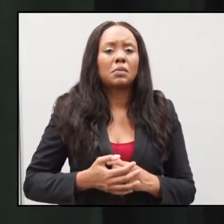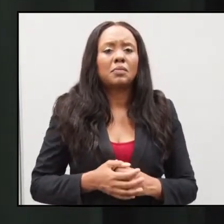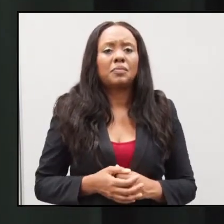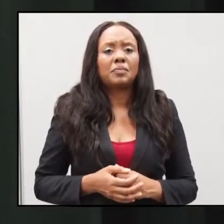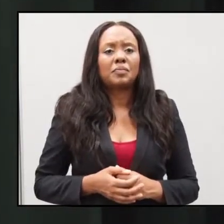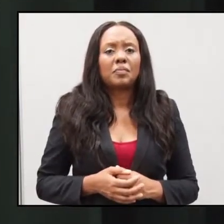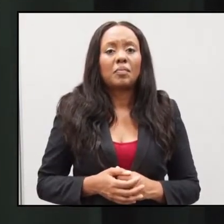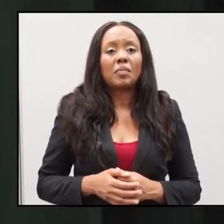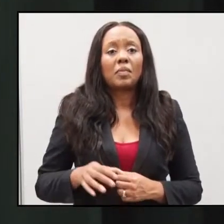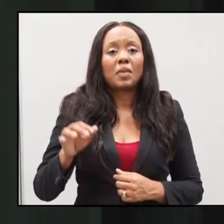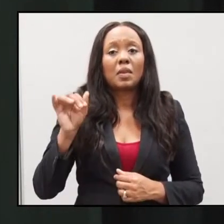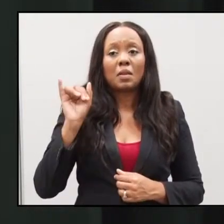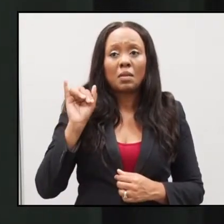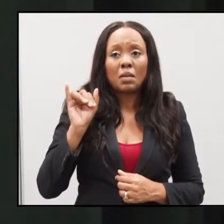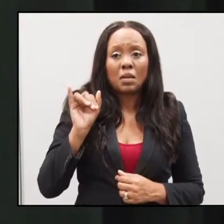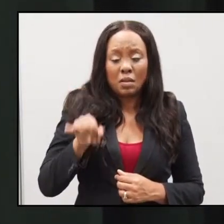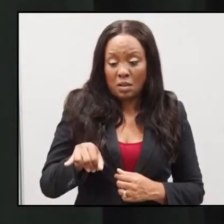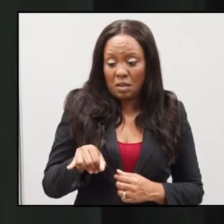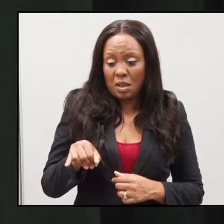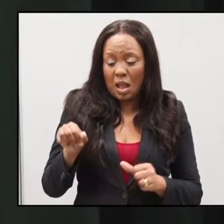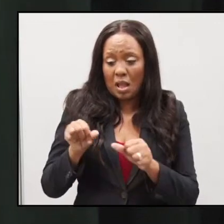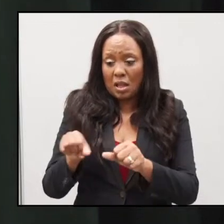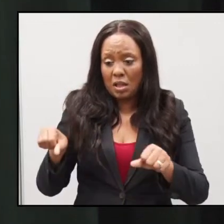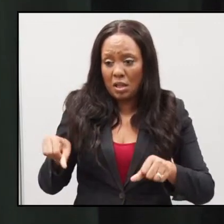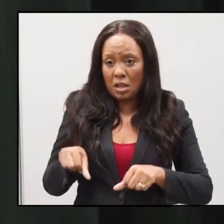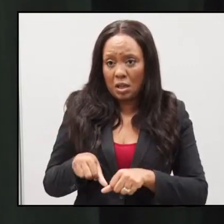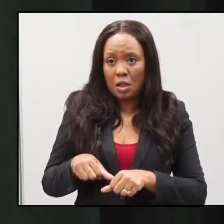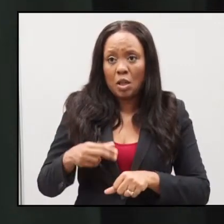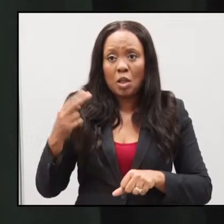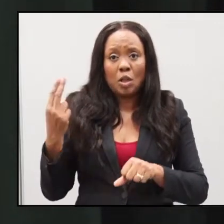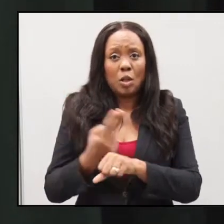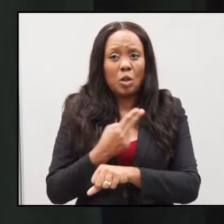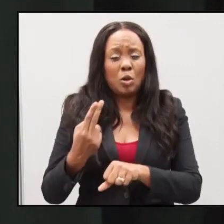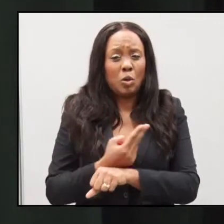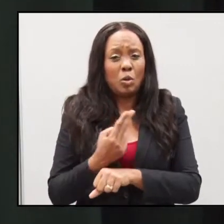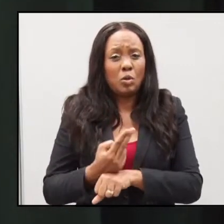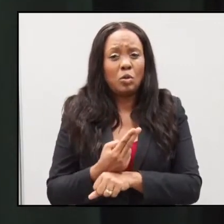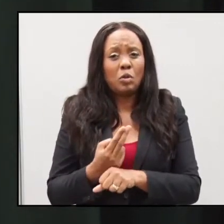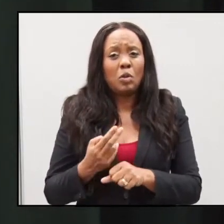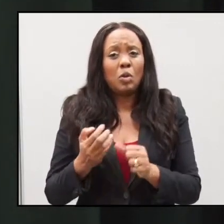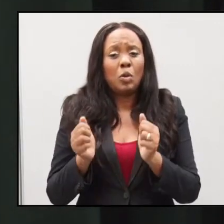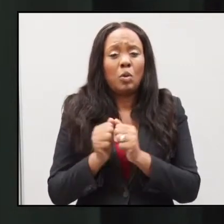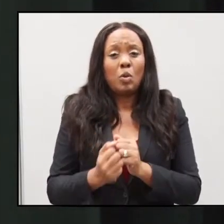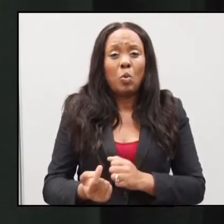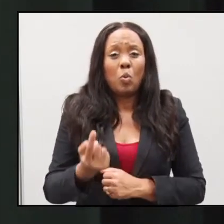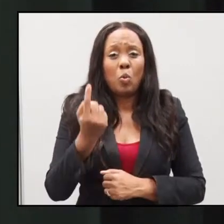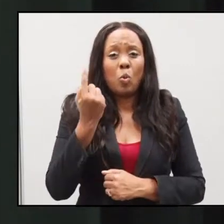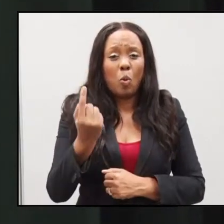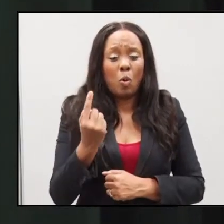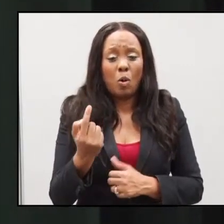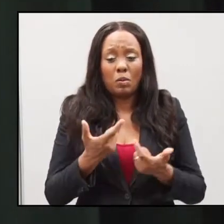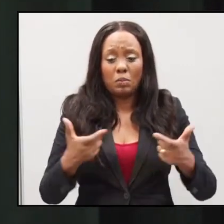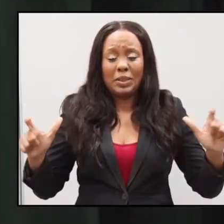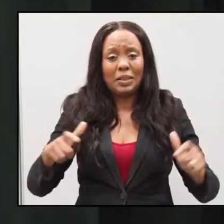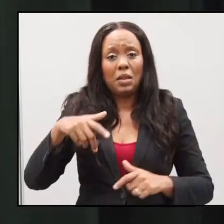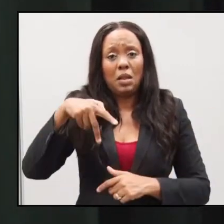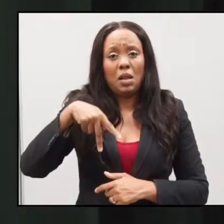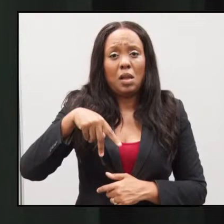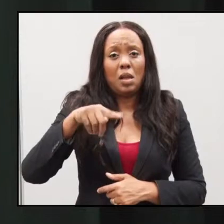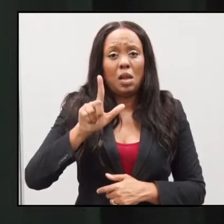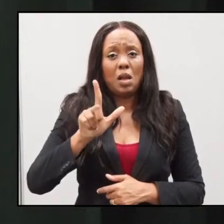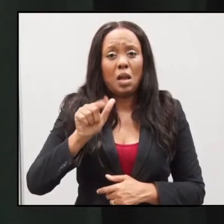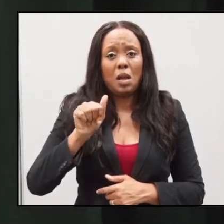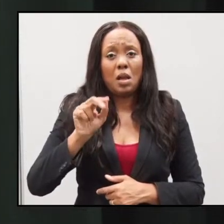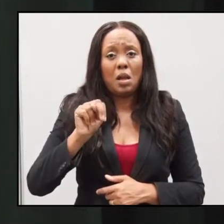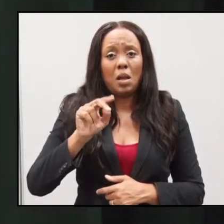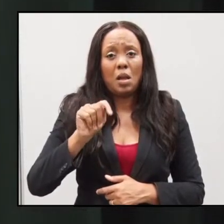communal enslaved burial ground used by a singular plantation in this hemisphere. The rarity of the site's